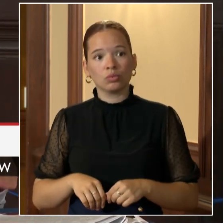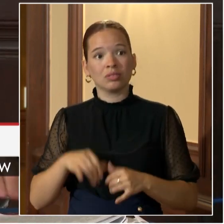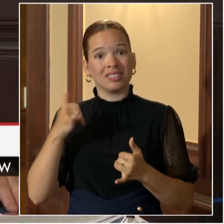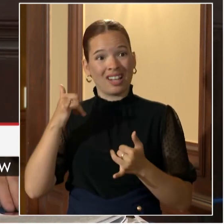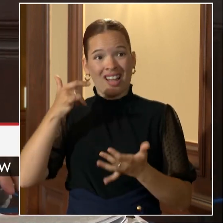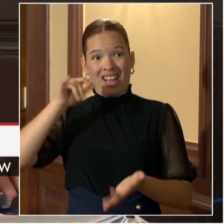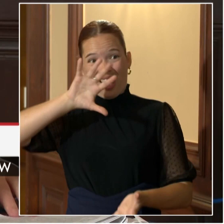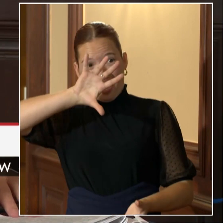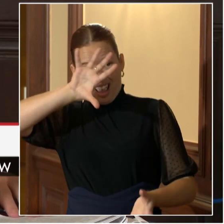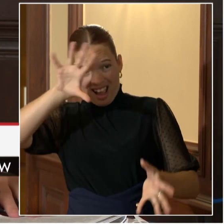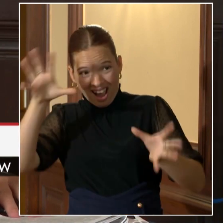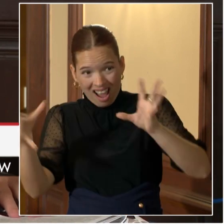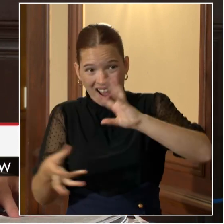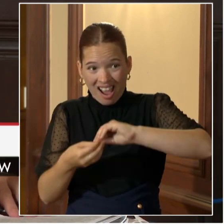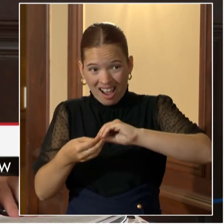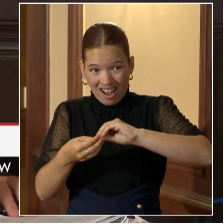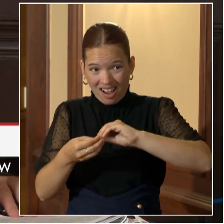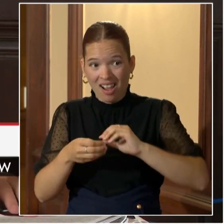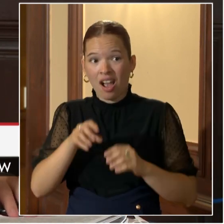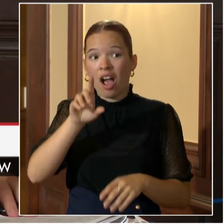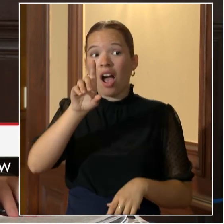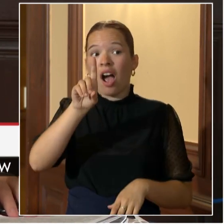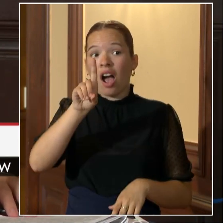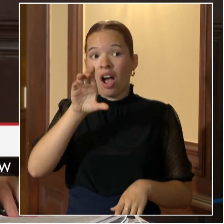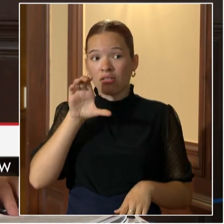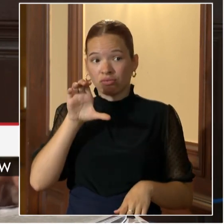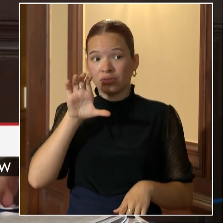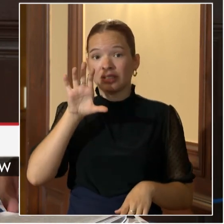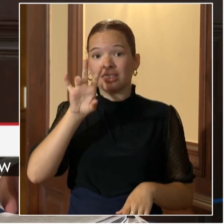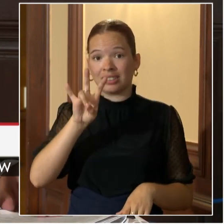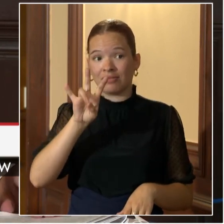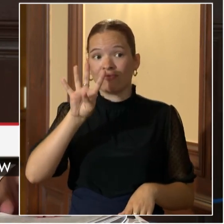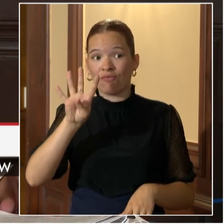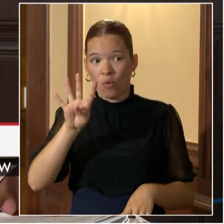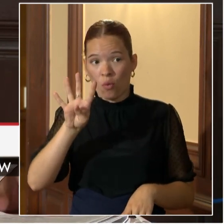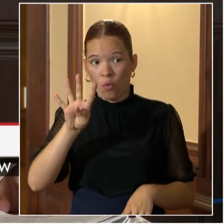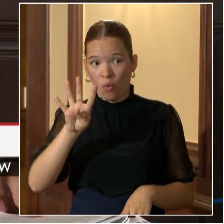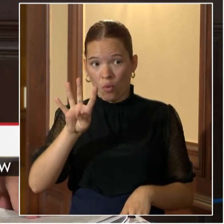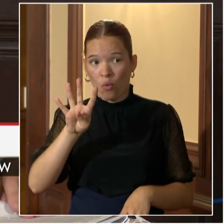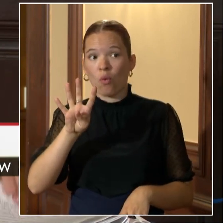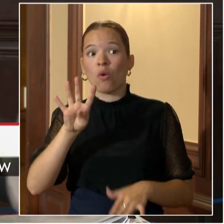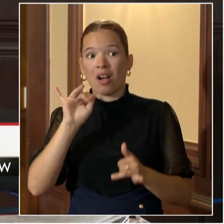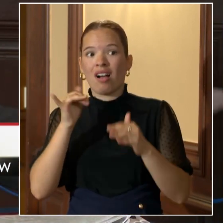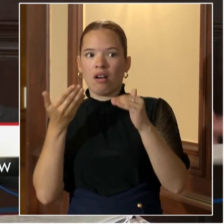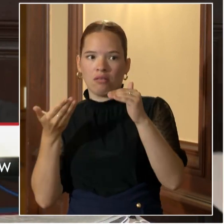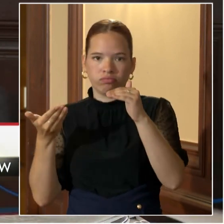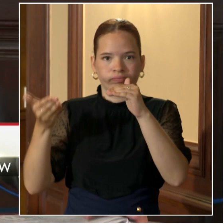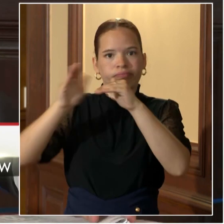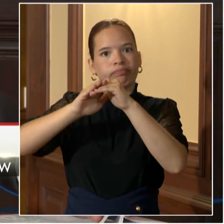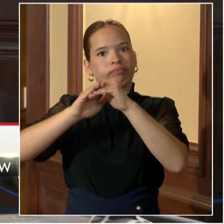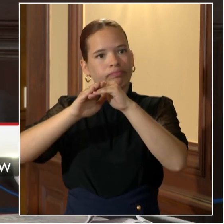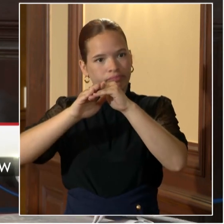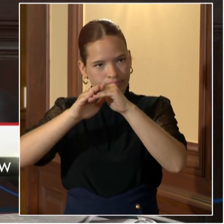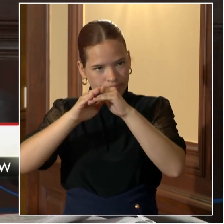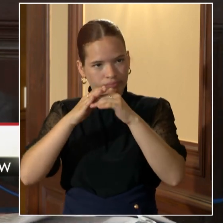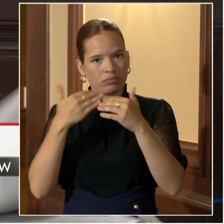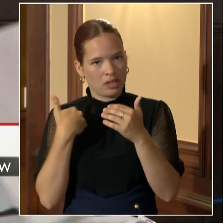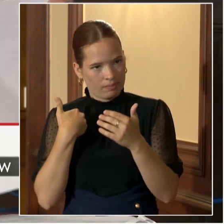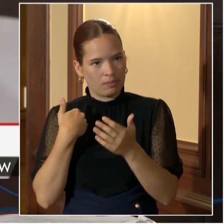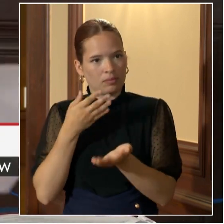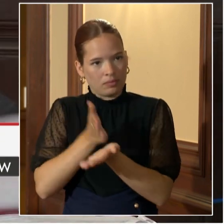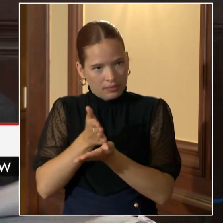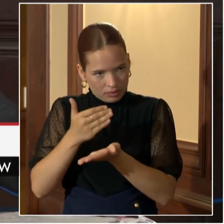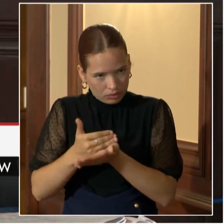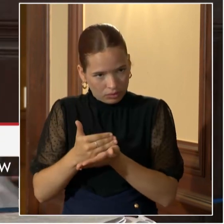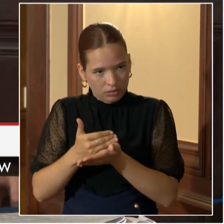$41,174, primarily in the New Columbia Statehood Commission program to align the budget for both travel and